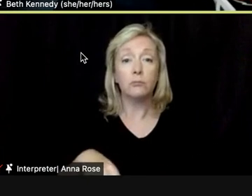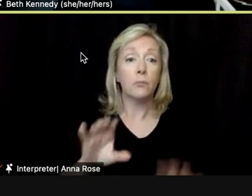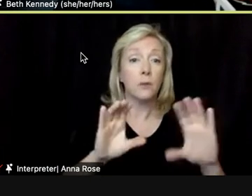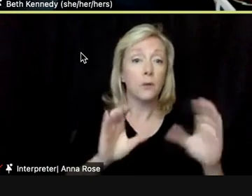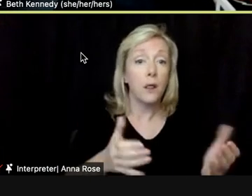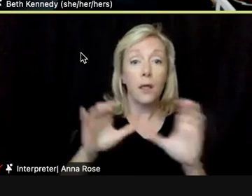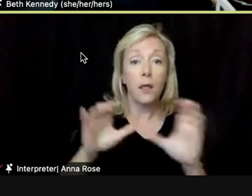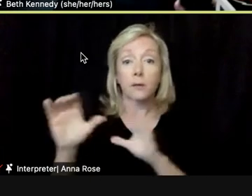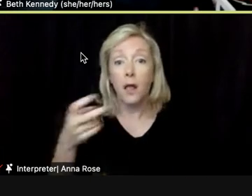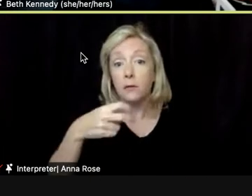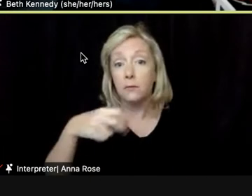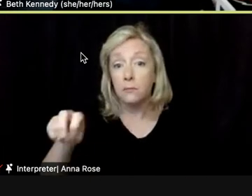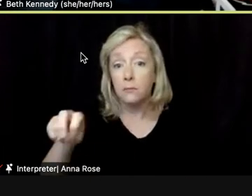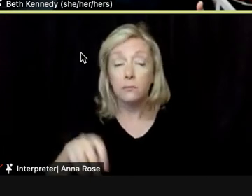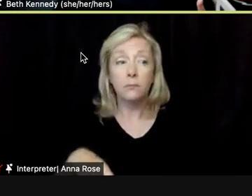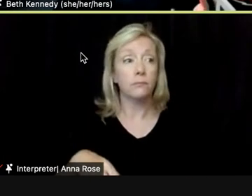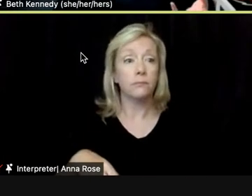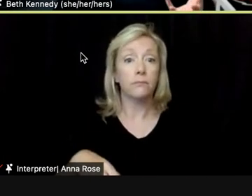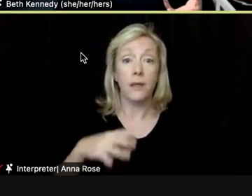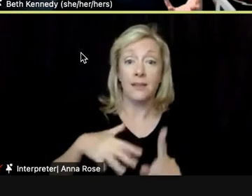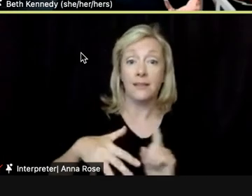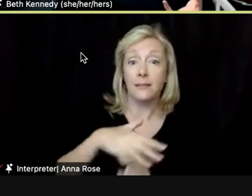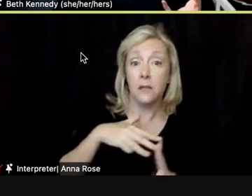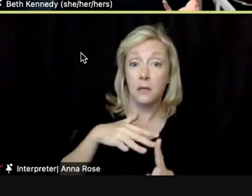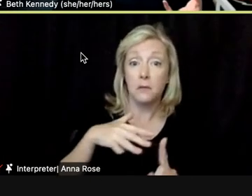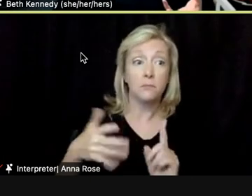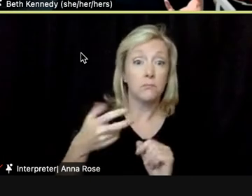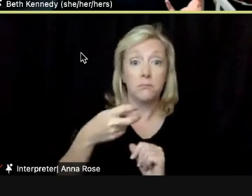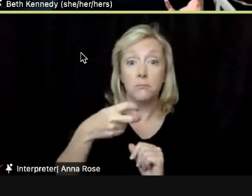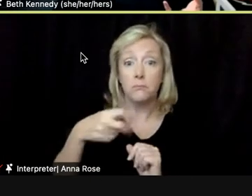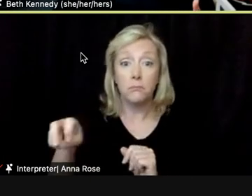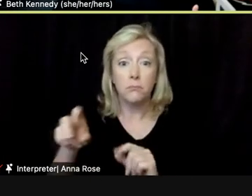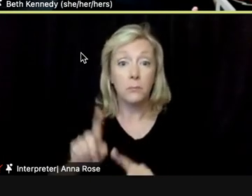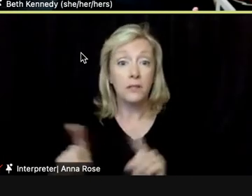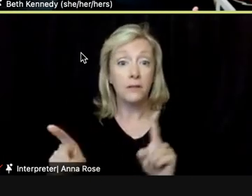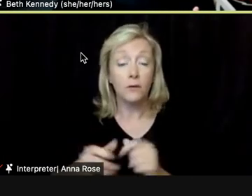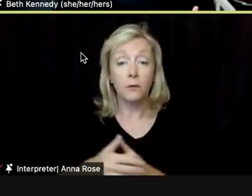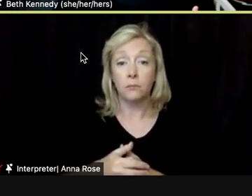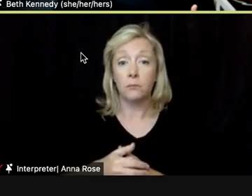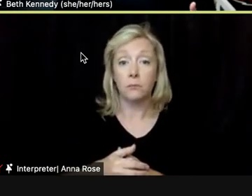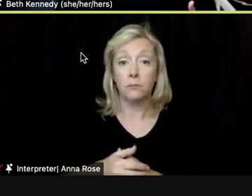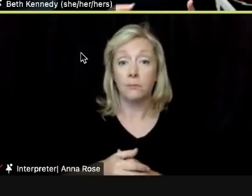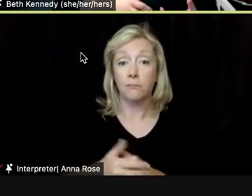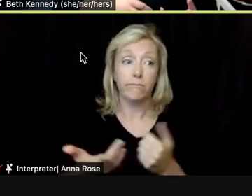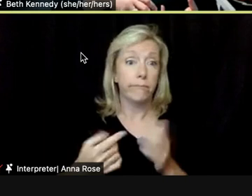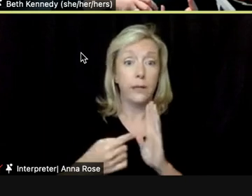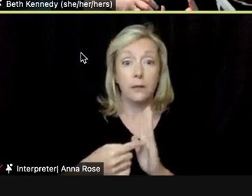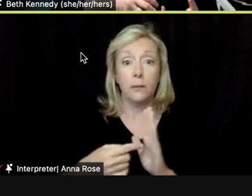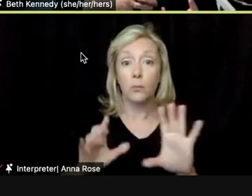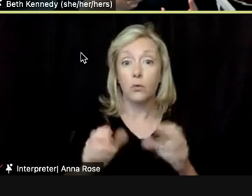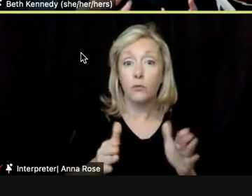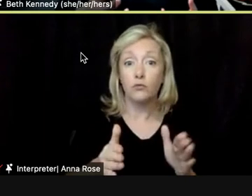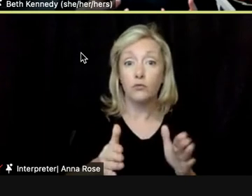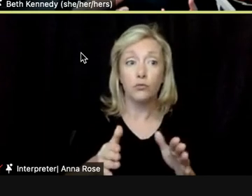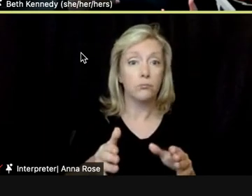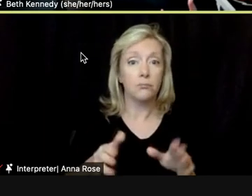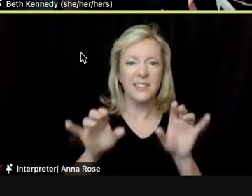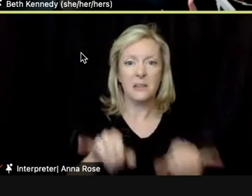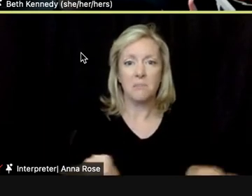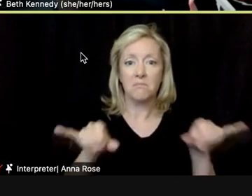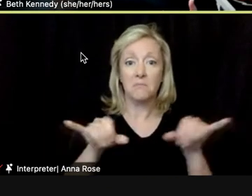different settings. You have the classroom, it's maybe a more controlled environment. Then you go into the